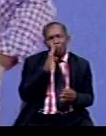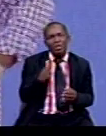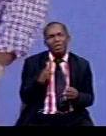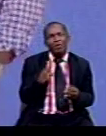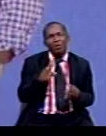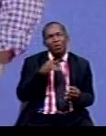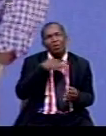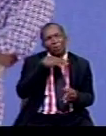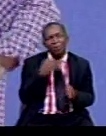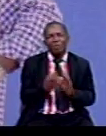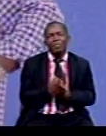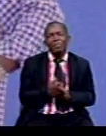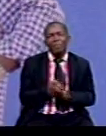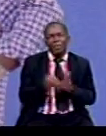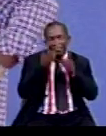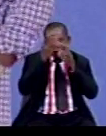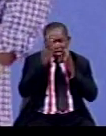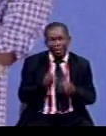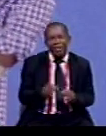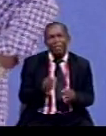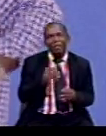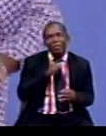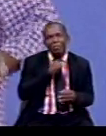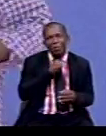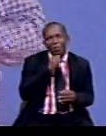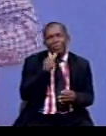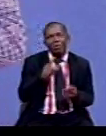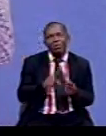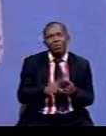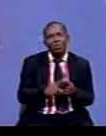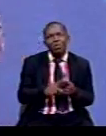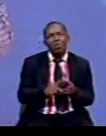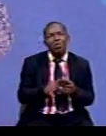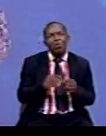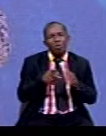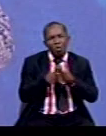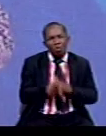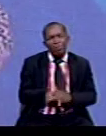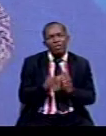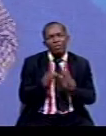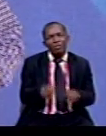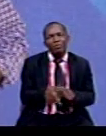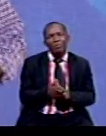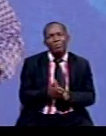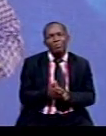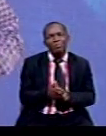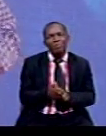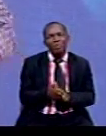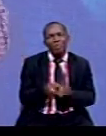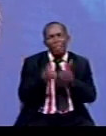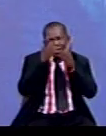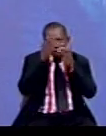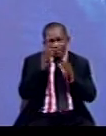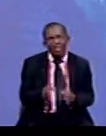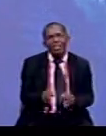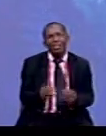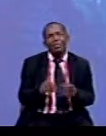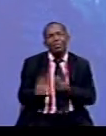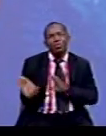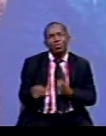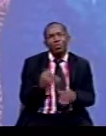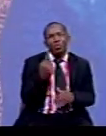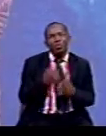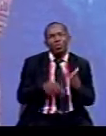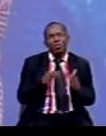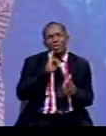to oppress the people, decided to do what was not befitting of a young man. I pray that the Lord